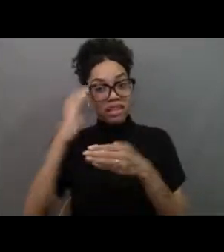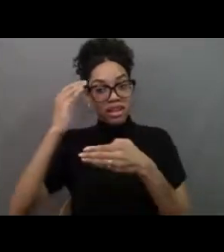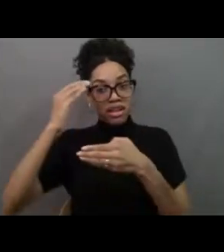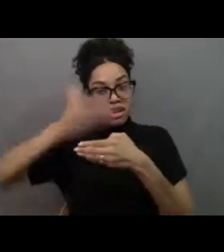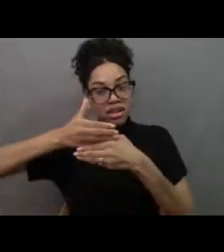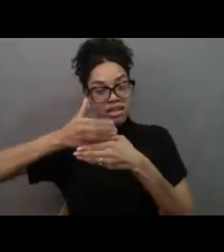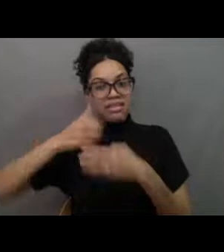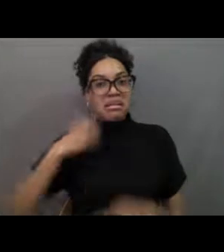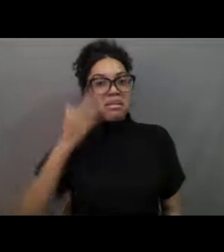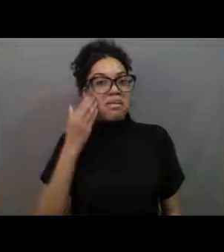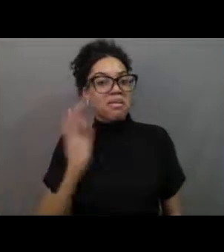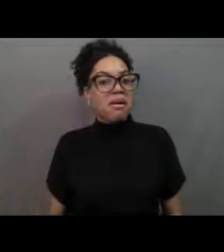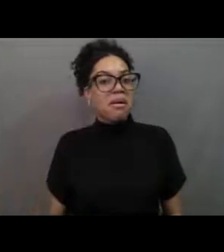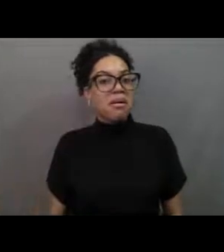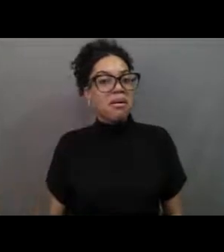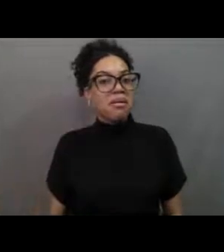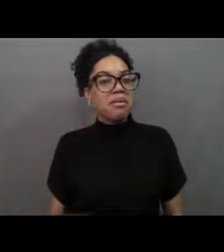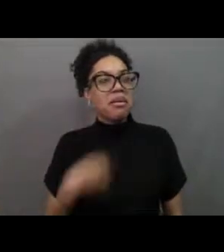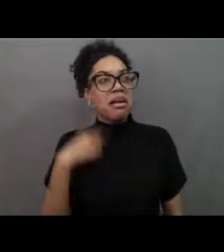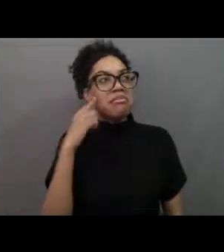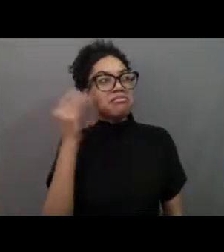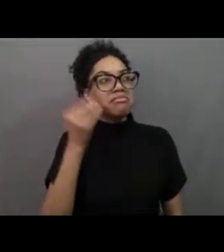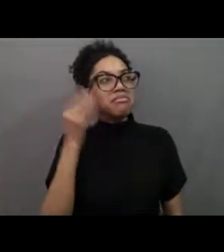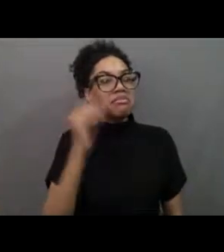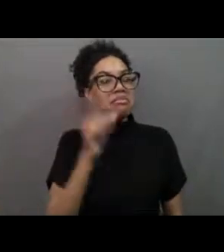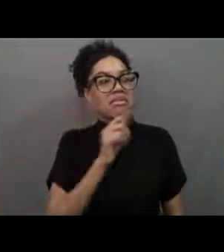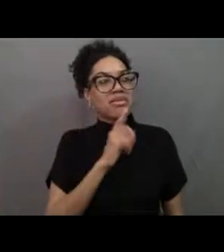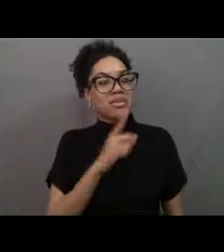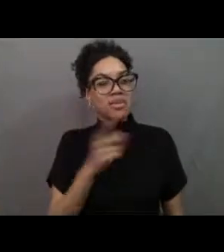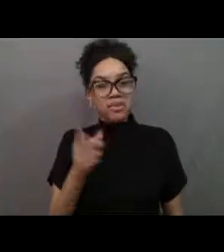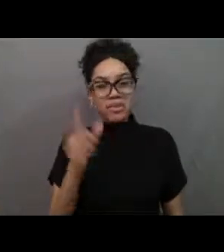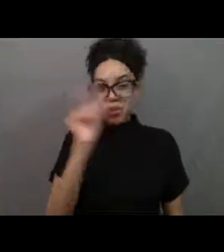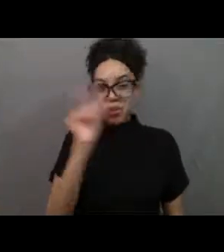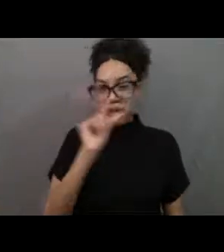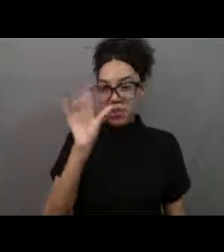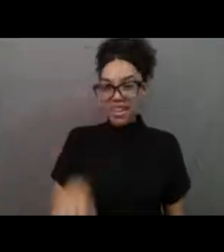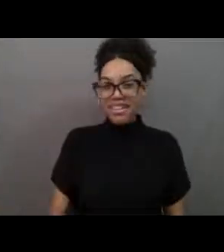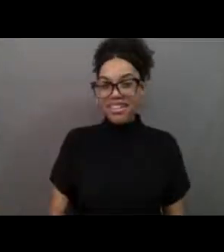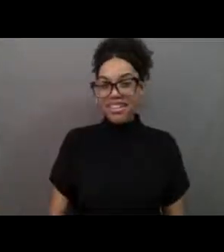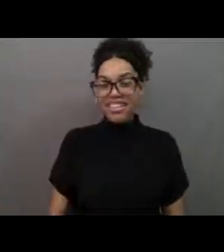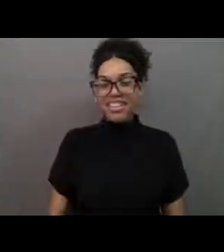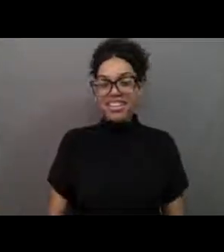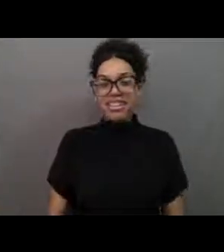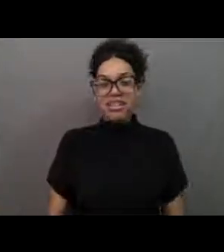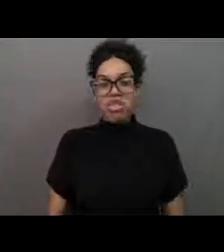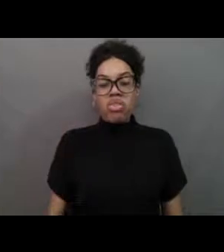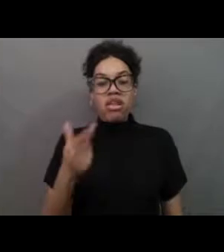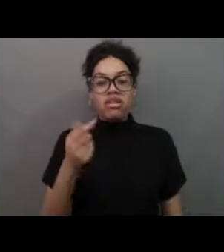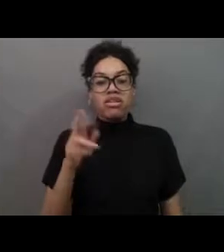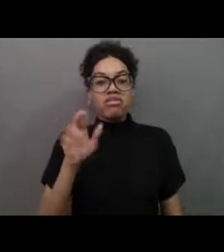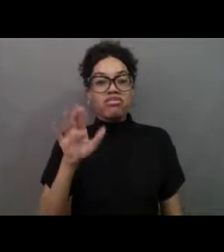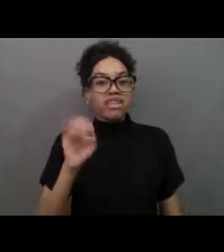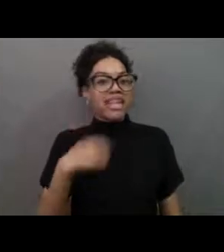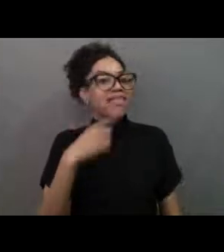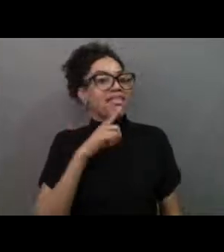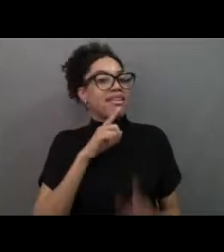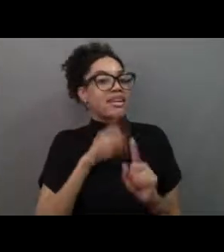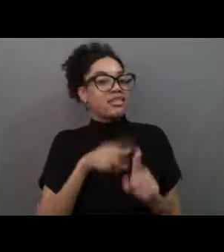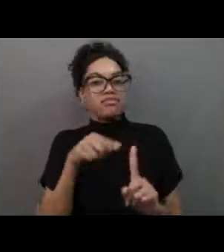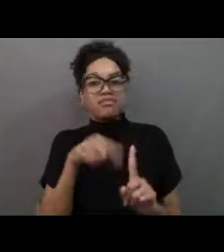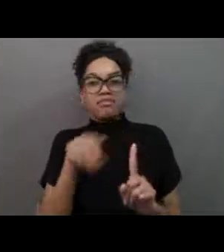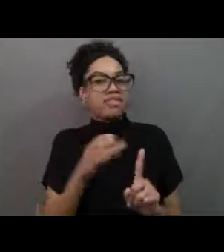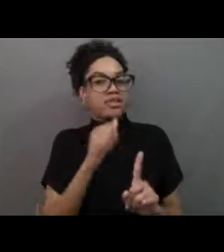is no, but I'm not sure. That's something you guys should Google. Yeah, I think the answer is that they don't. But what I will tell you is that